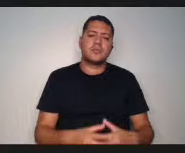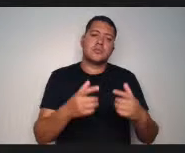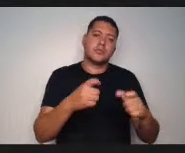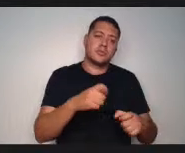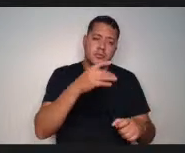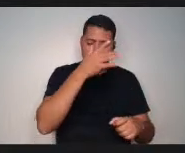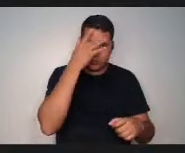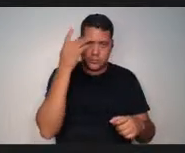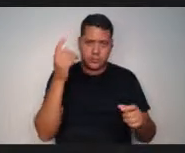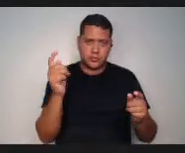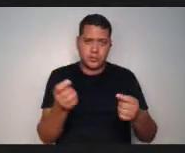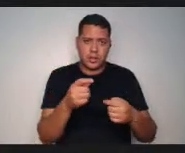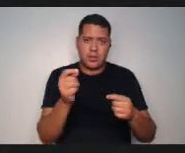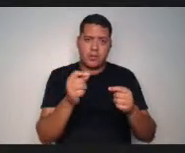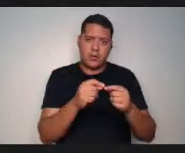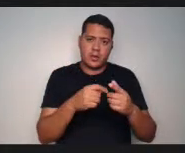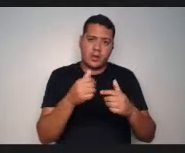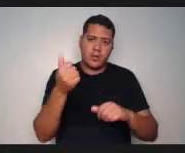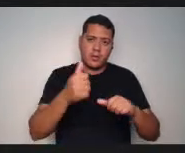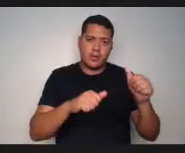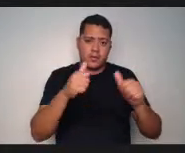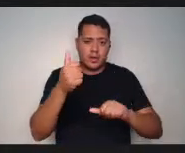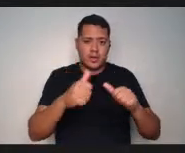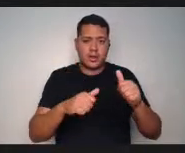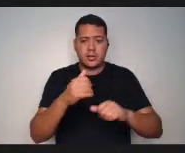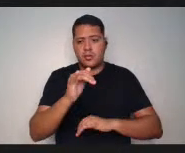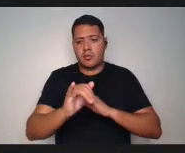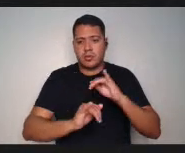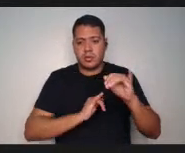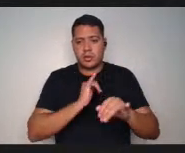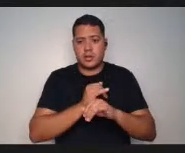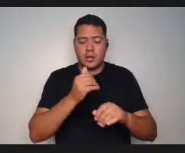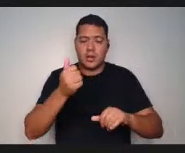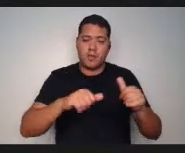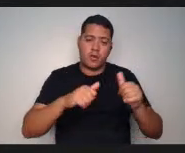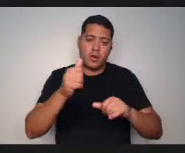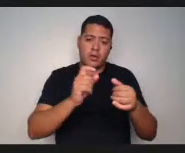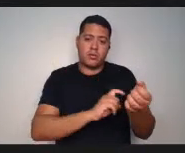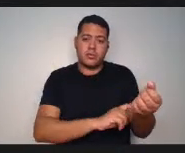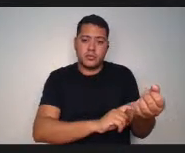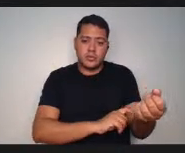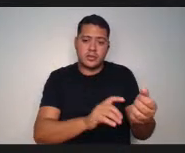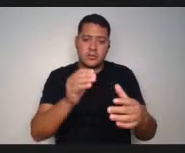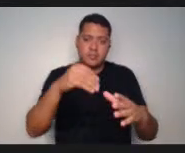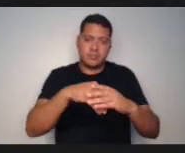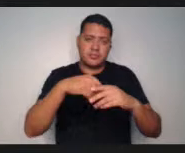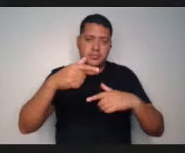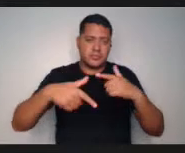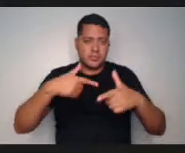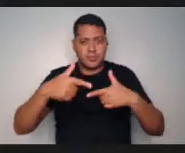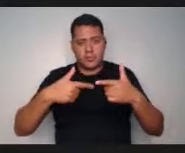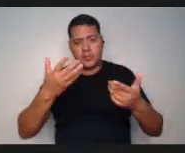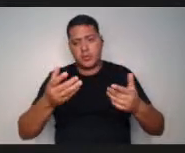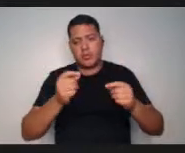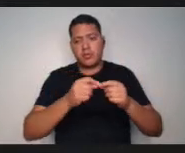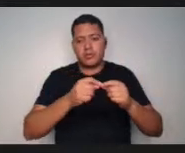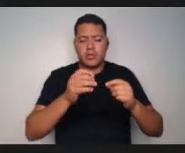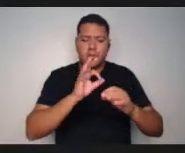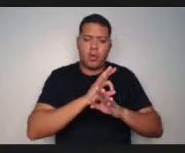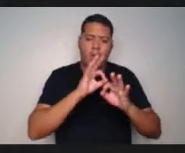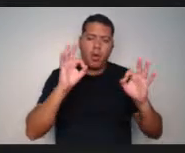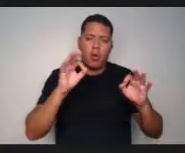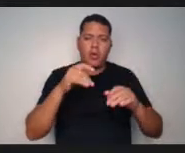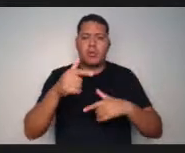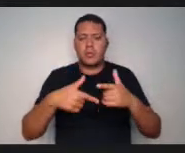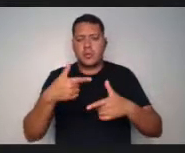workplaces to assess the levels of work stress. And they did a marvelous job and inspired us in the United